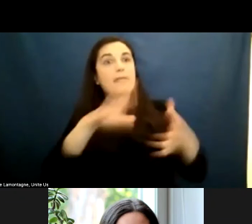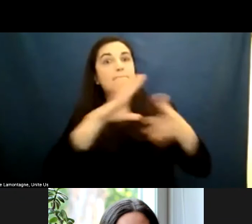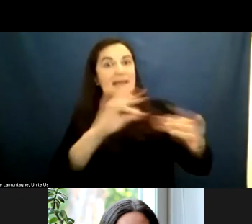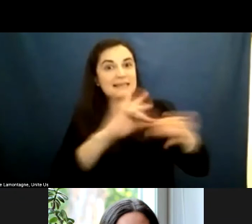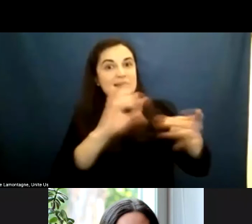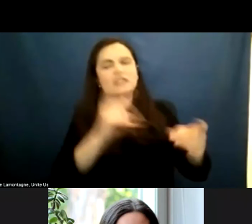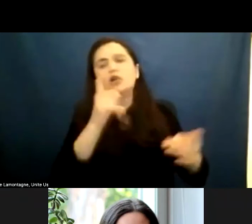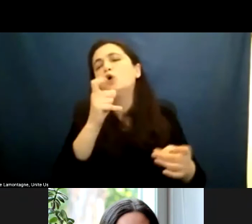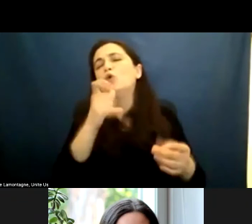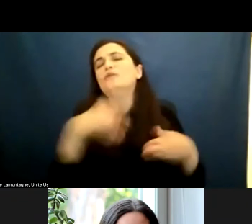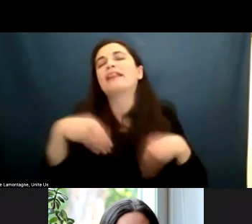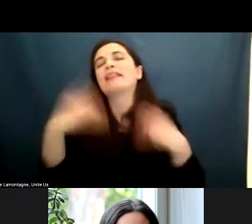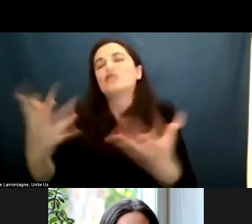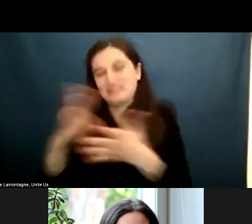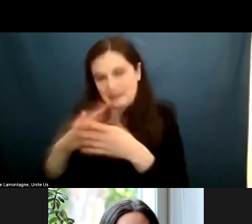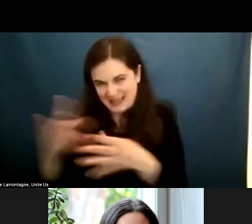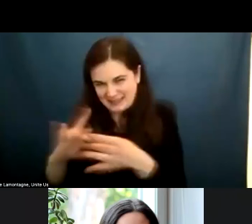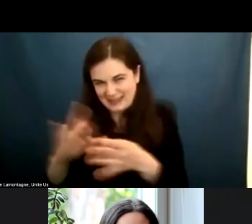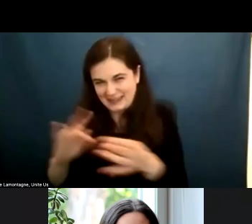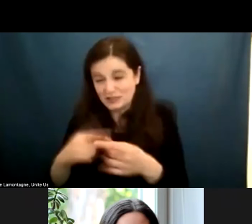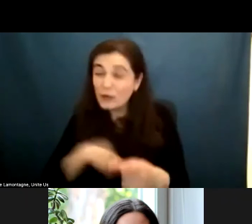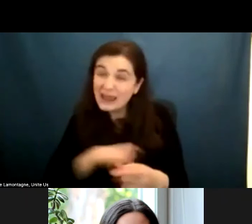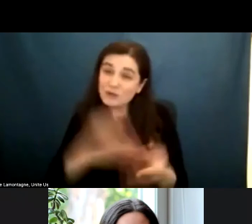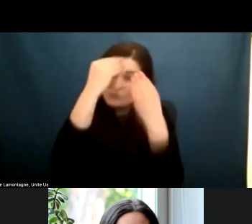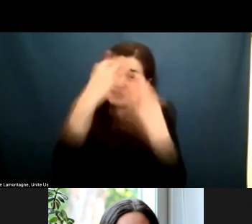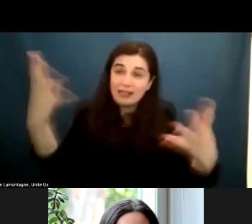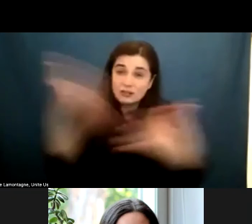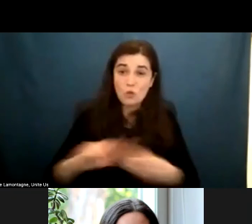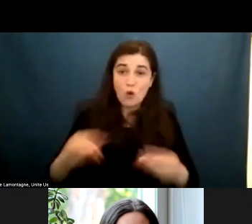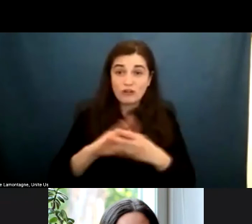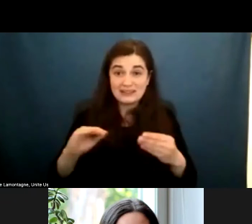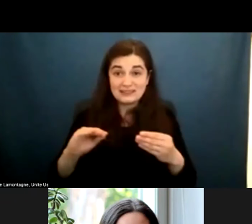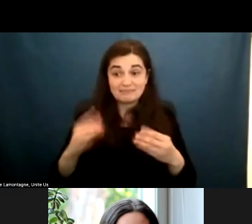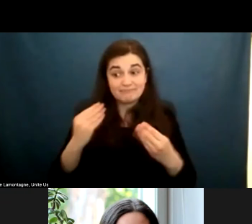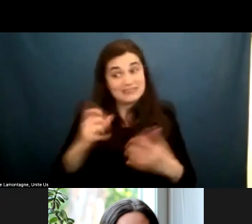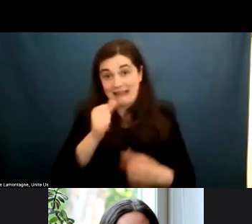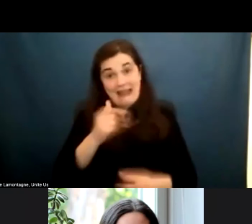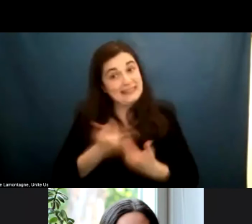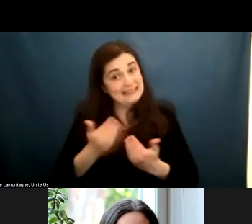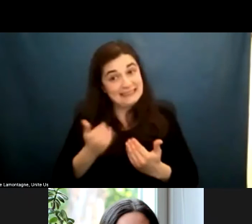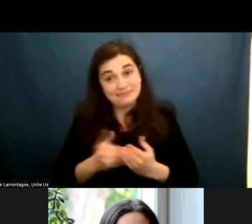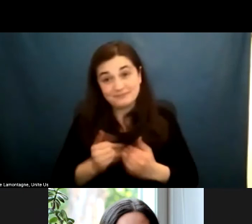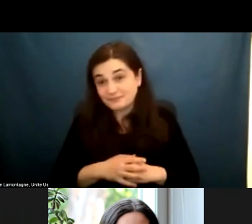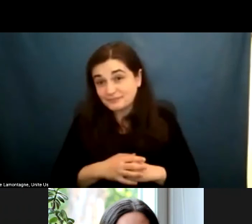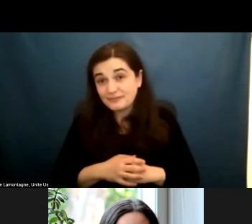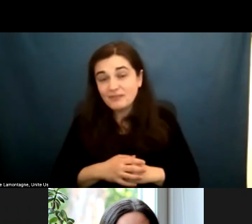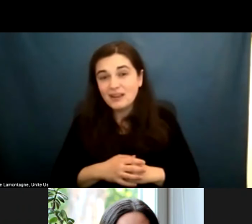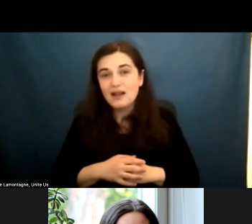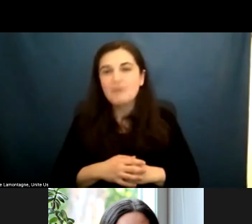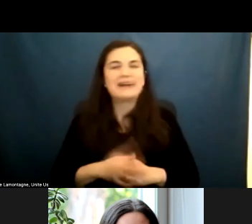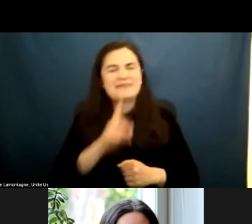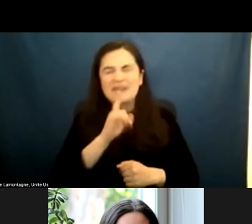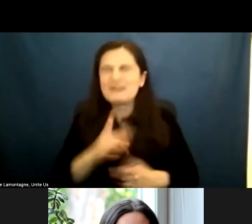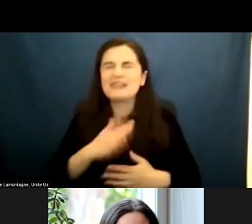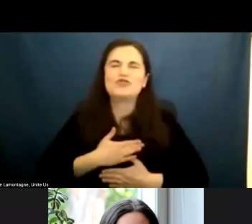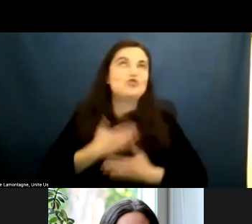them the courage to tell their stories. And I won't pretend that it's easy, but I will say it's been a real joy. And in